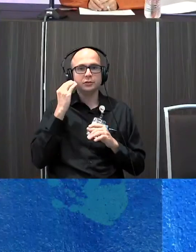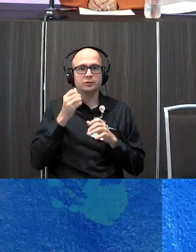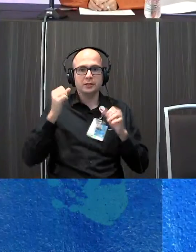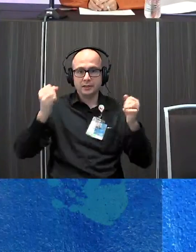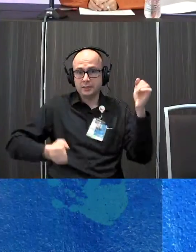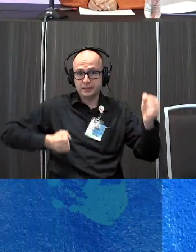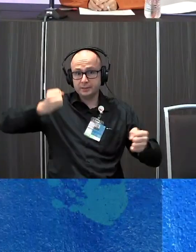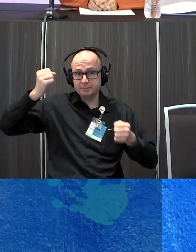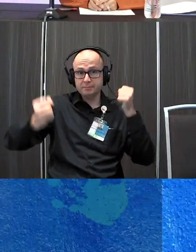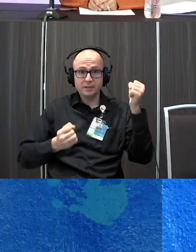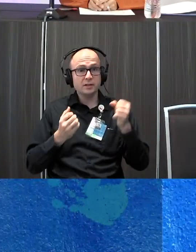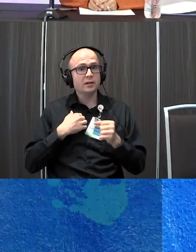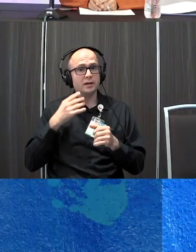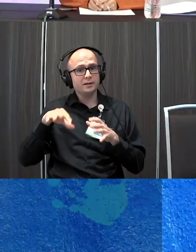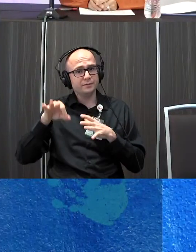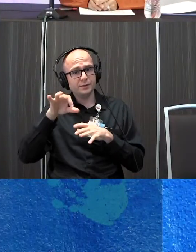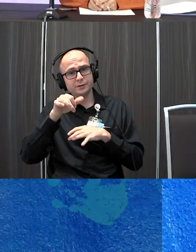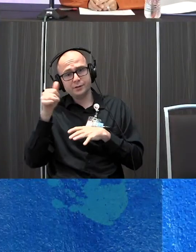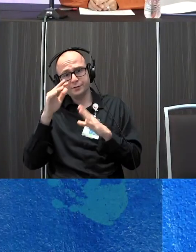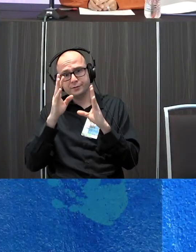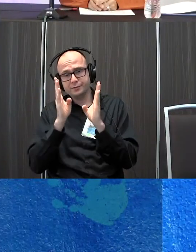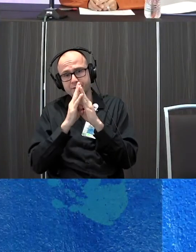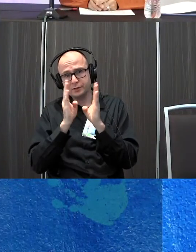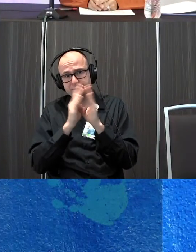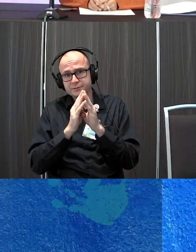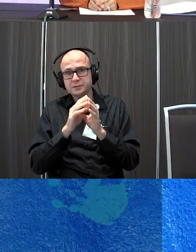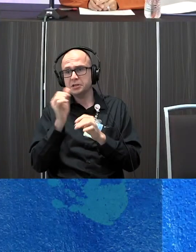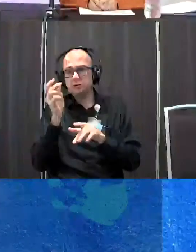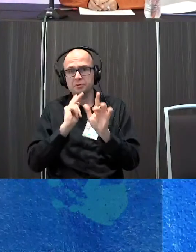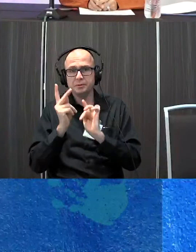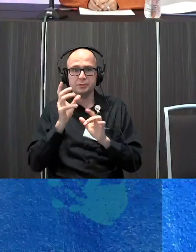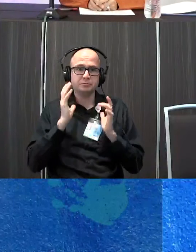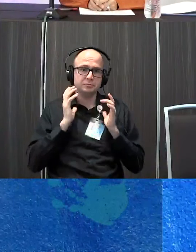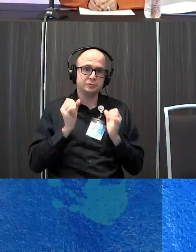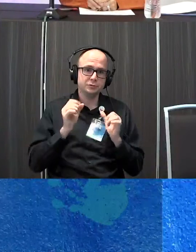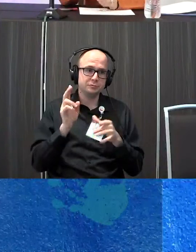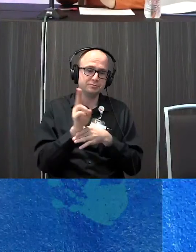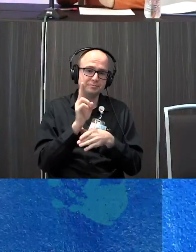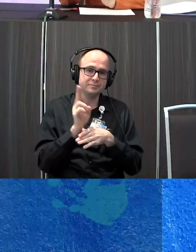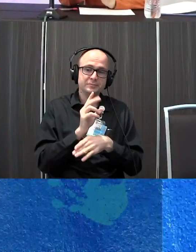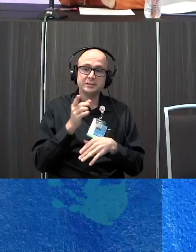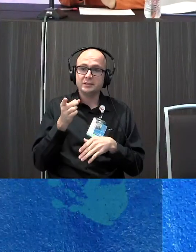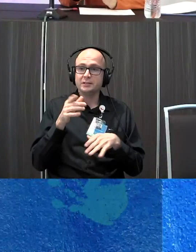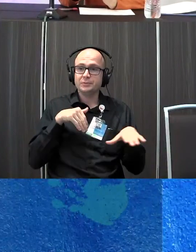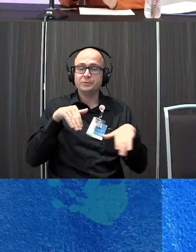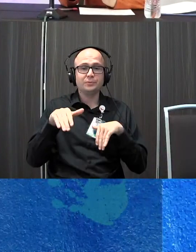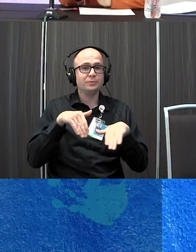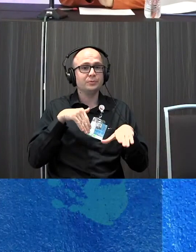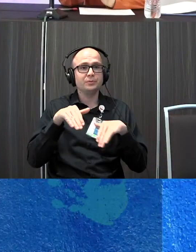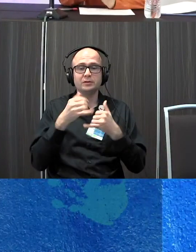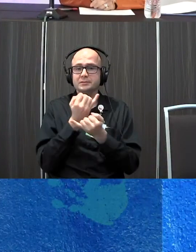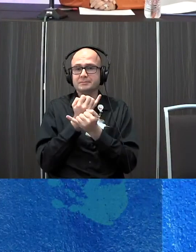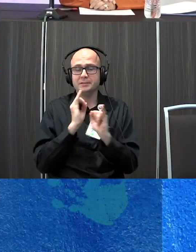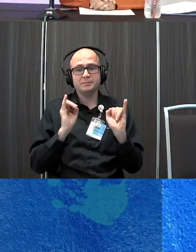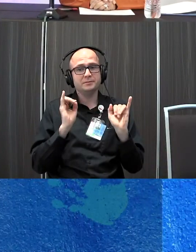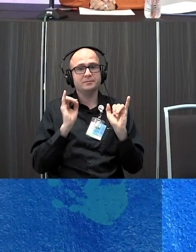I actually found out about those at another conference, that some other people with Charge syndrome had used them. And so he walked